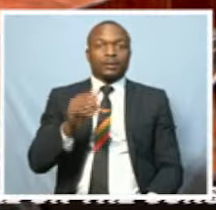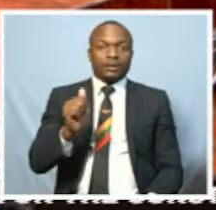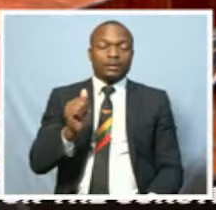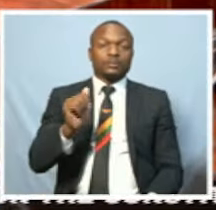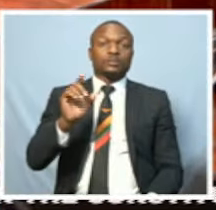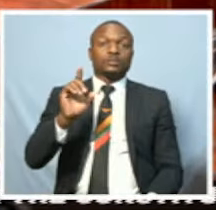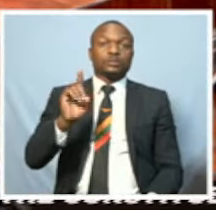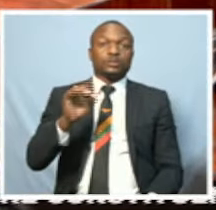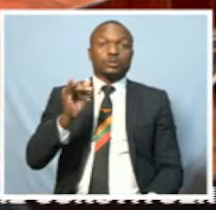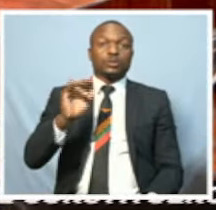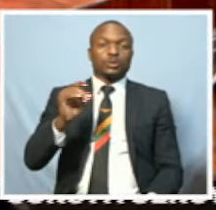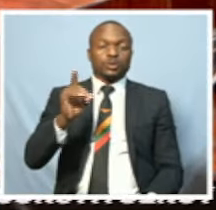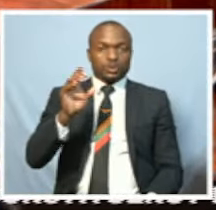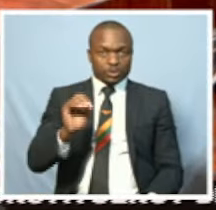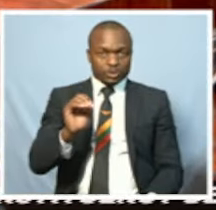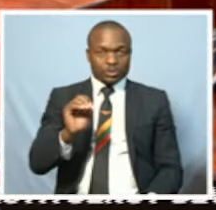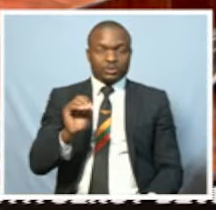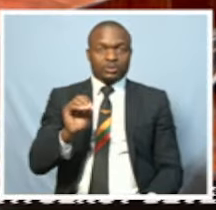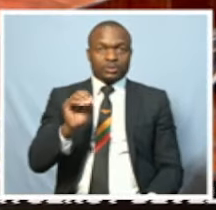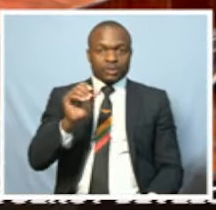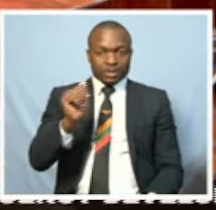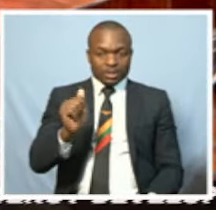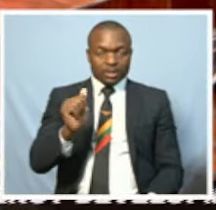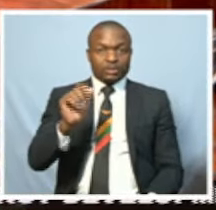School. Adiodio.